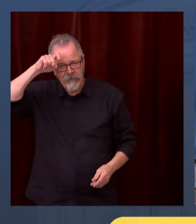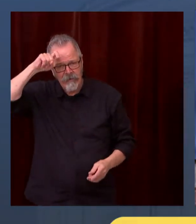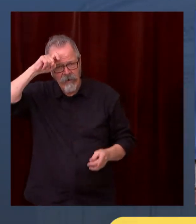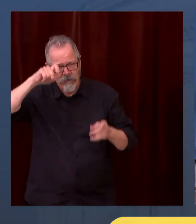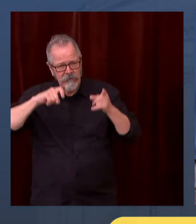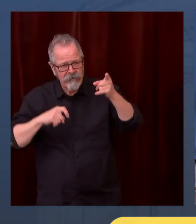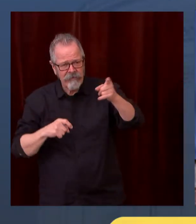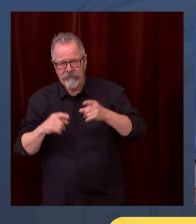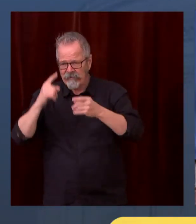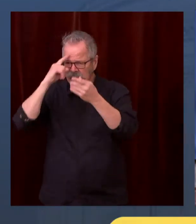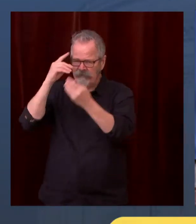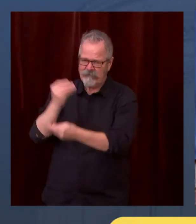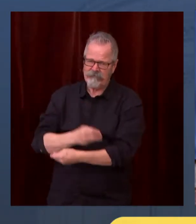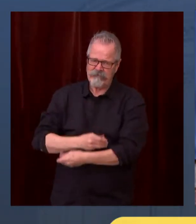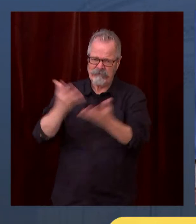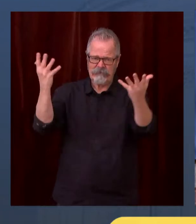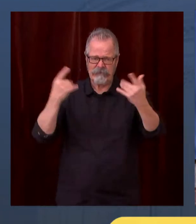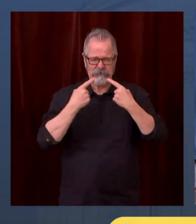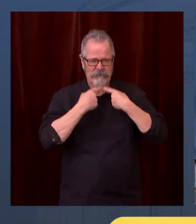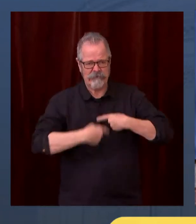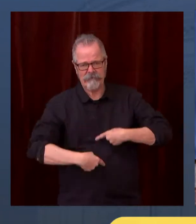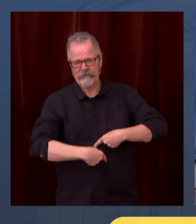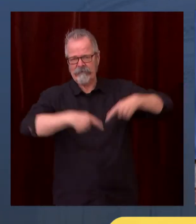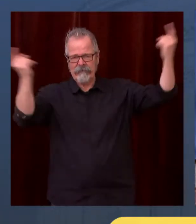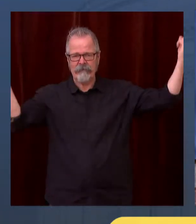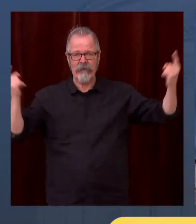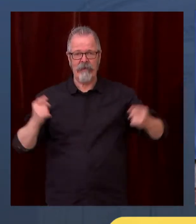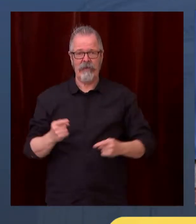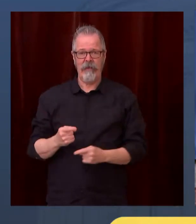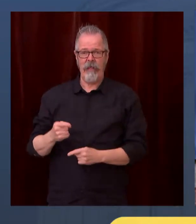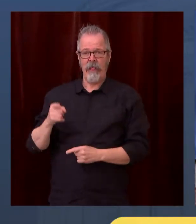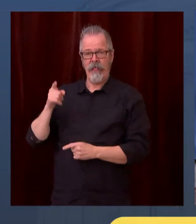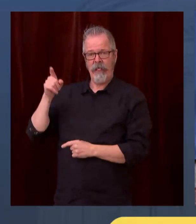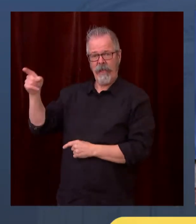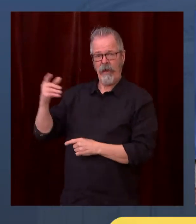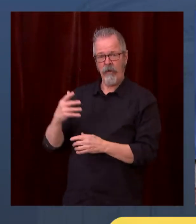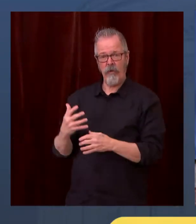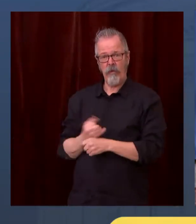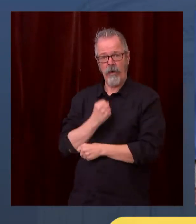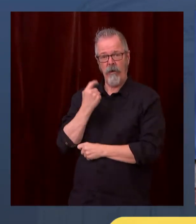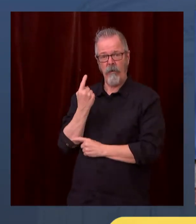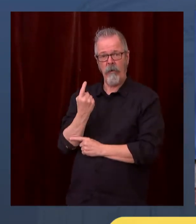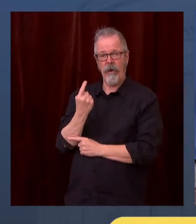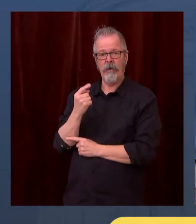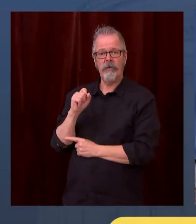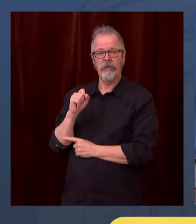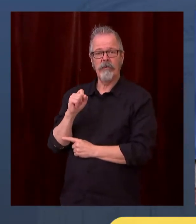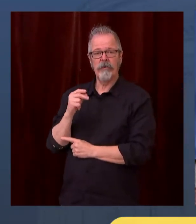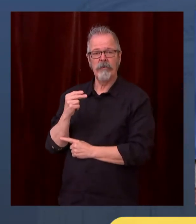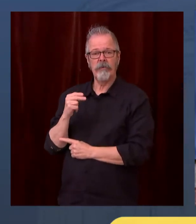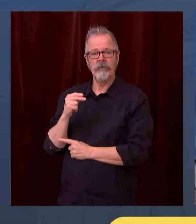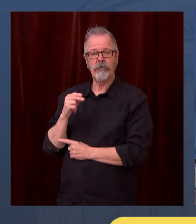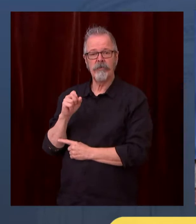this. They have, by the way, they kind of won one Super Bowl. That was the only team that didn't have a single COVID case this year. Congratulations